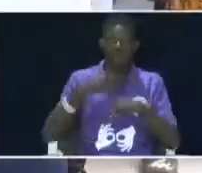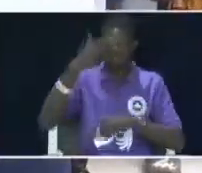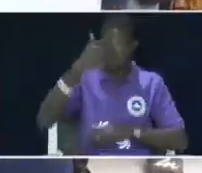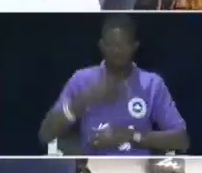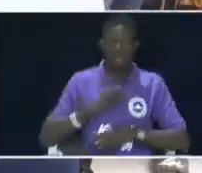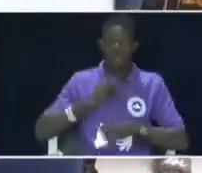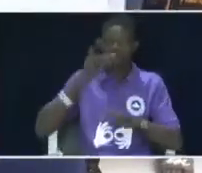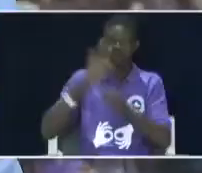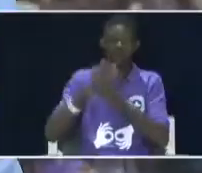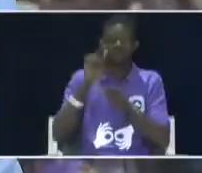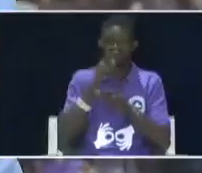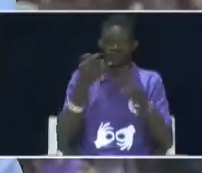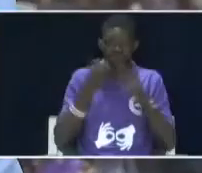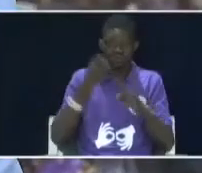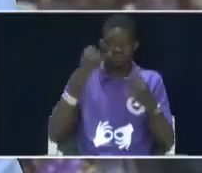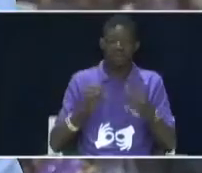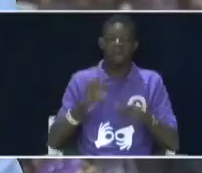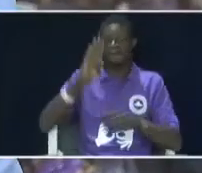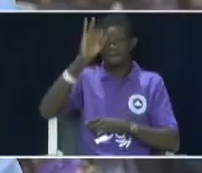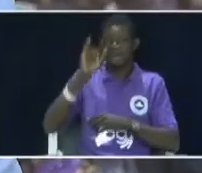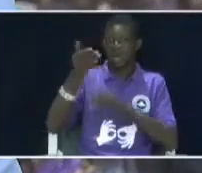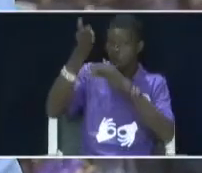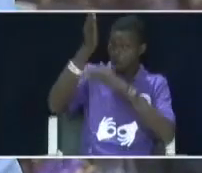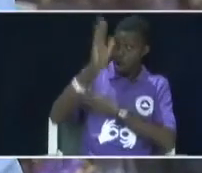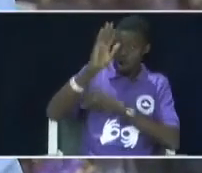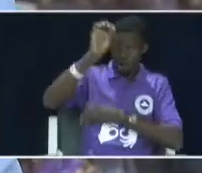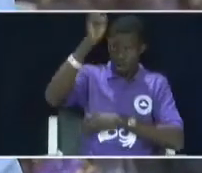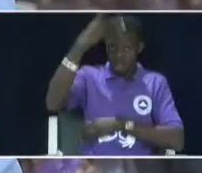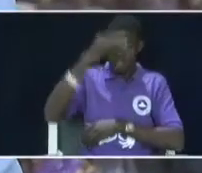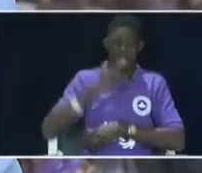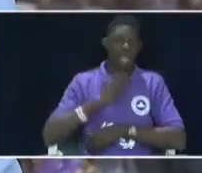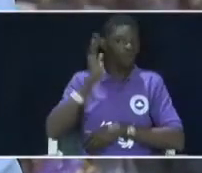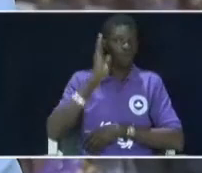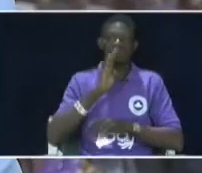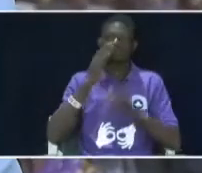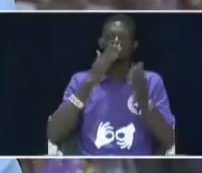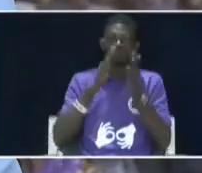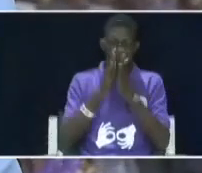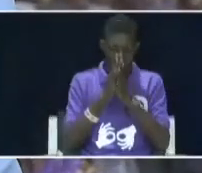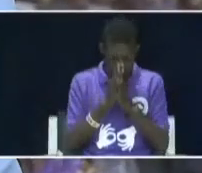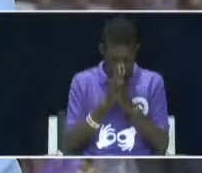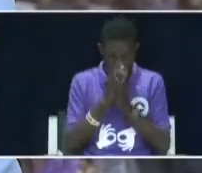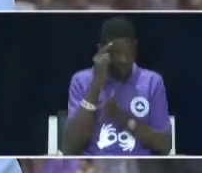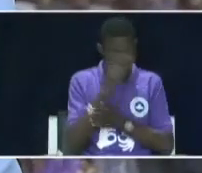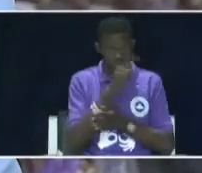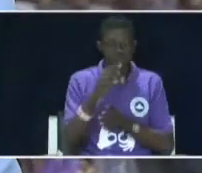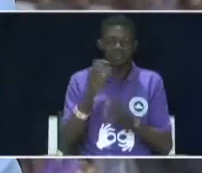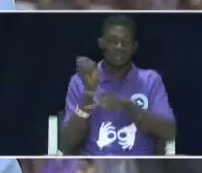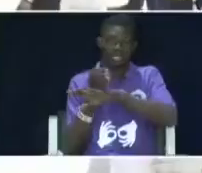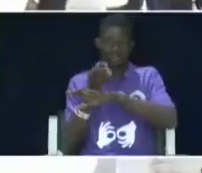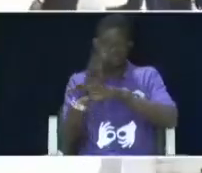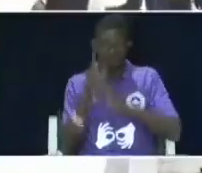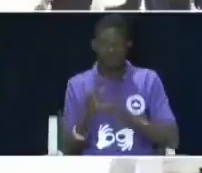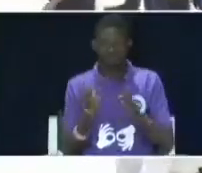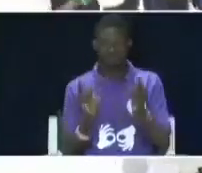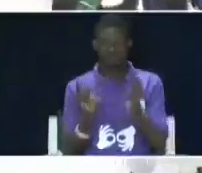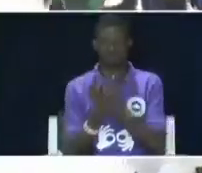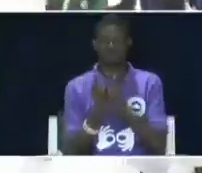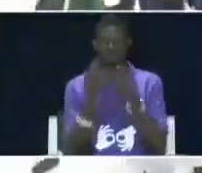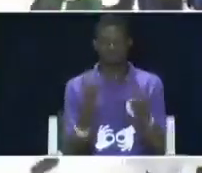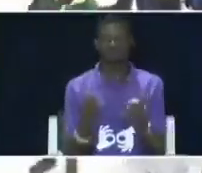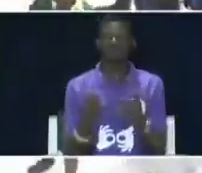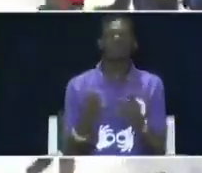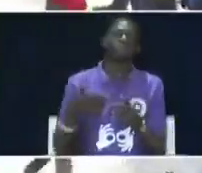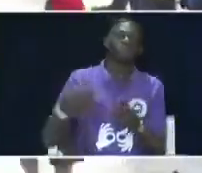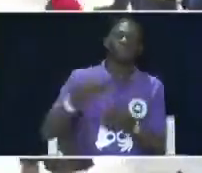you, from now, by God's grace, I'll be praying for you. The counselors will be around you in a moment, and they